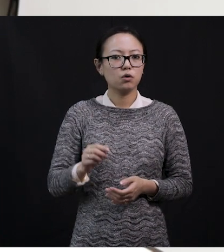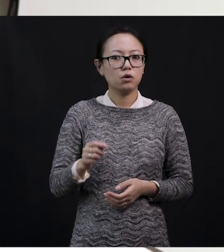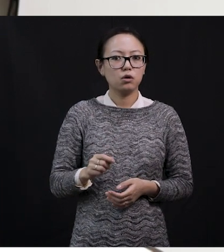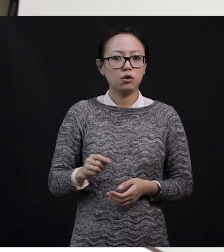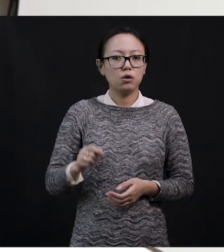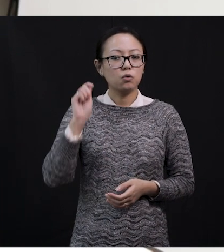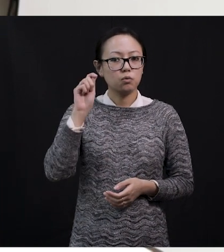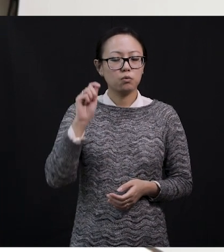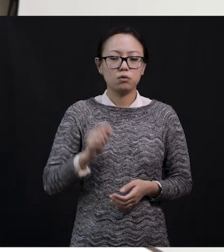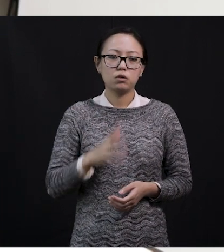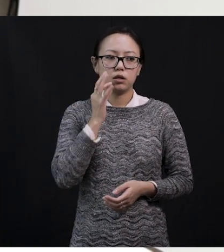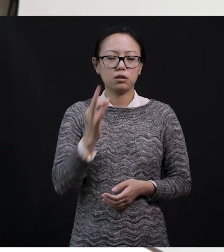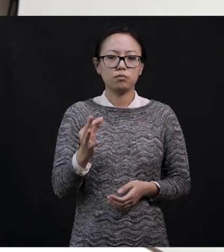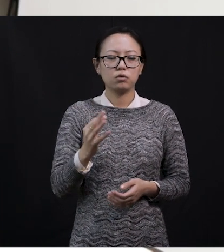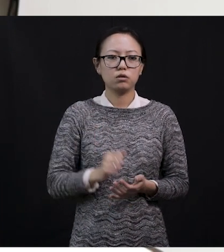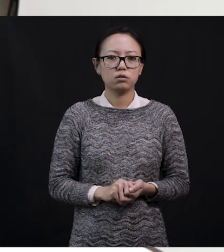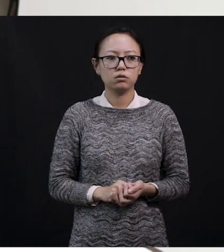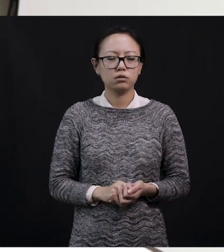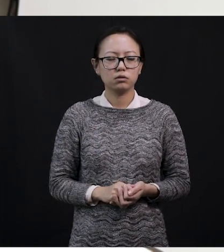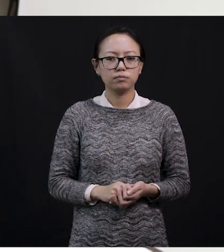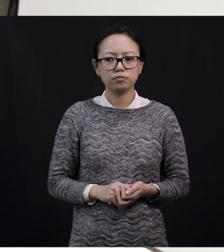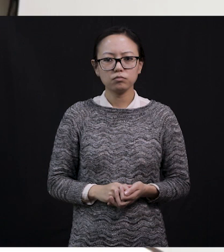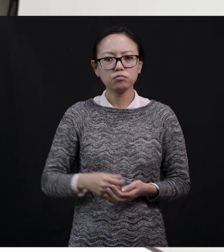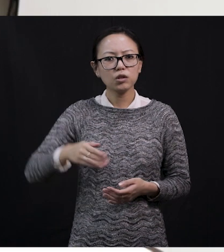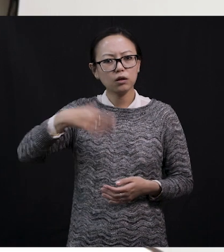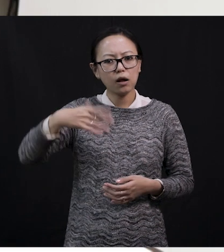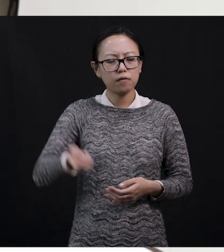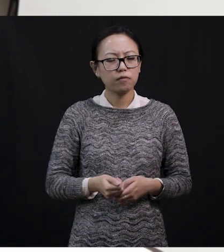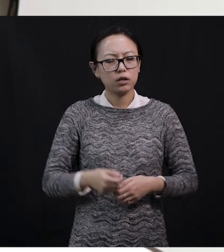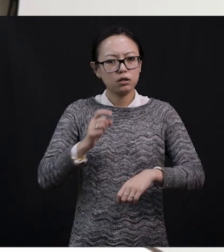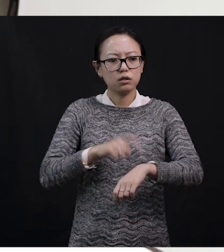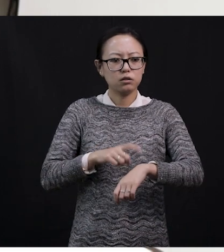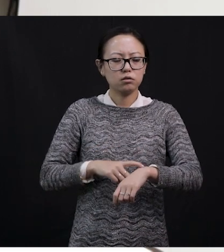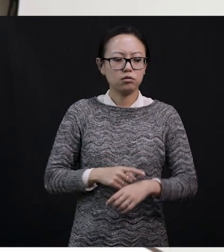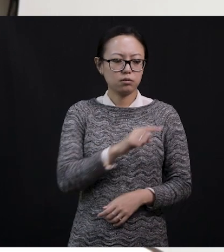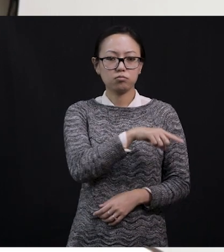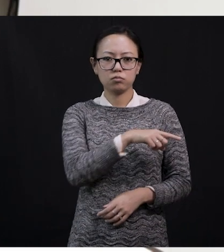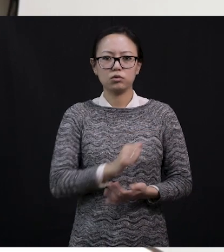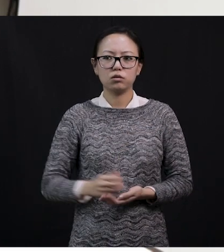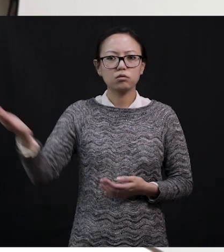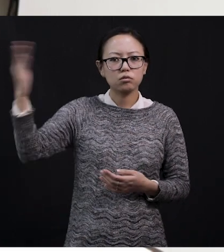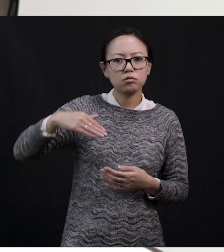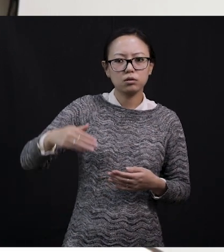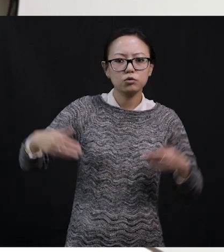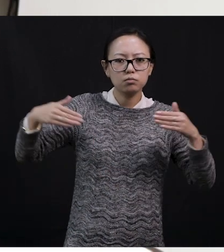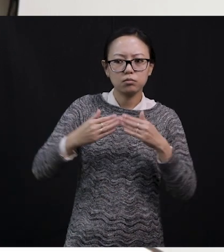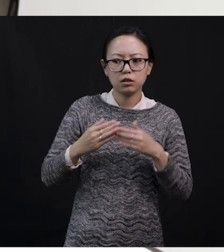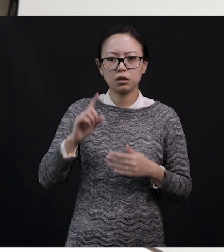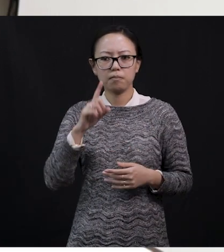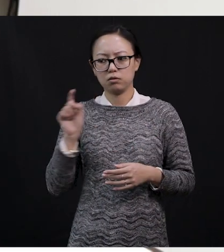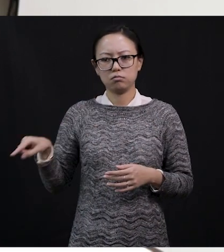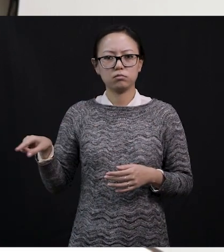but he has been turned down. And even today, Bipin Babu is not even making a point to ask him why he is there, whether he will